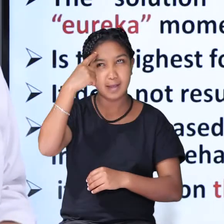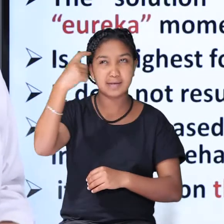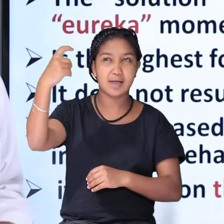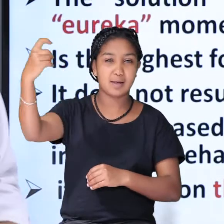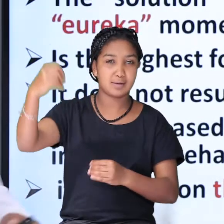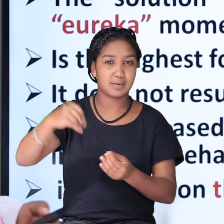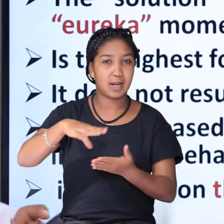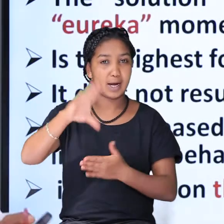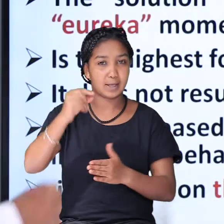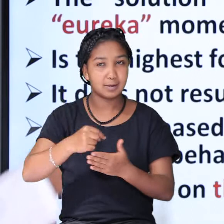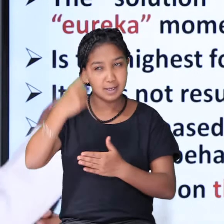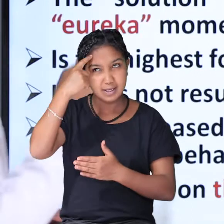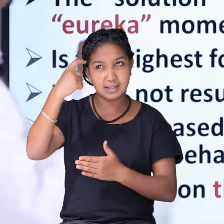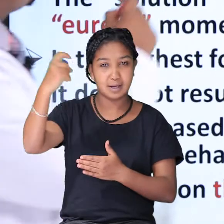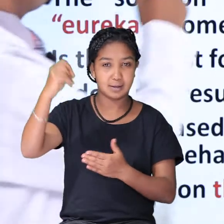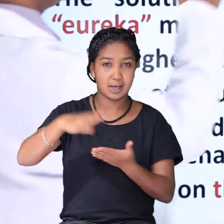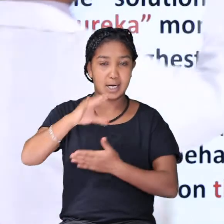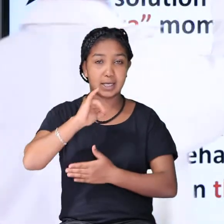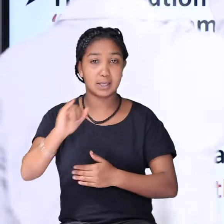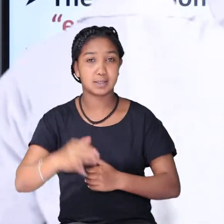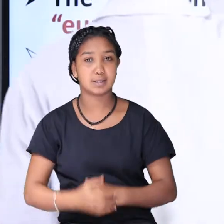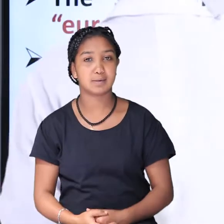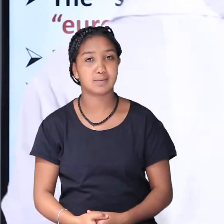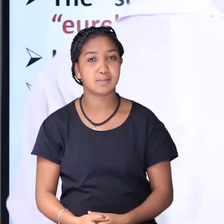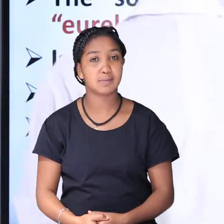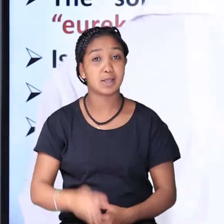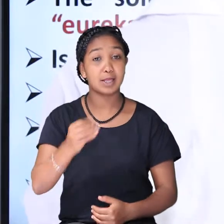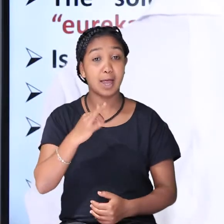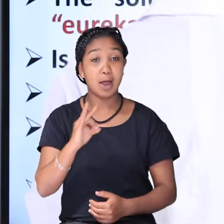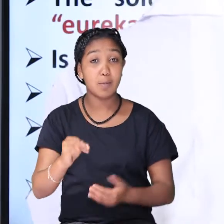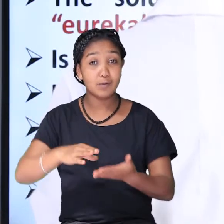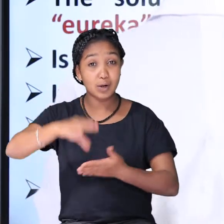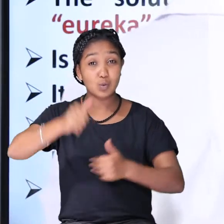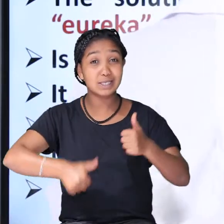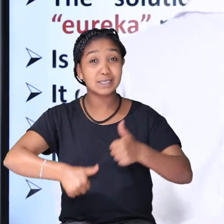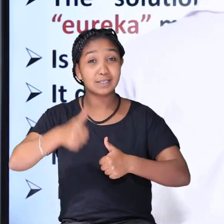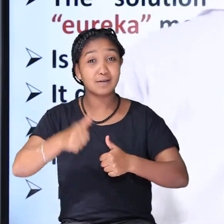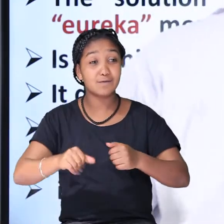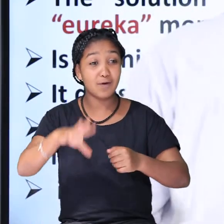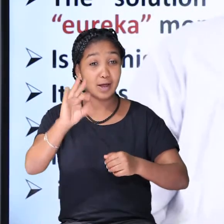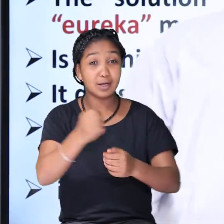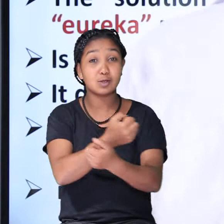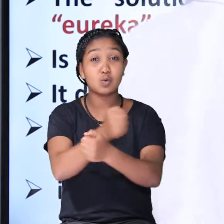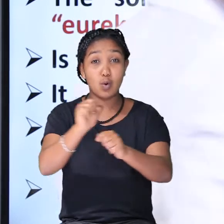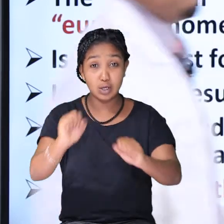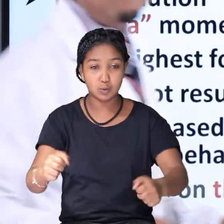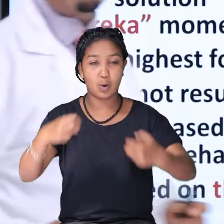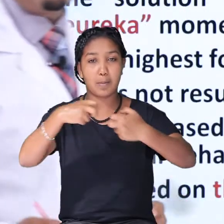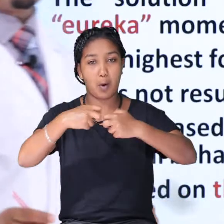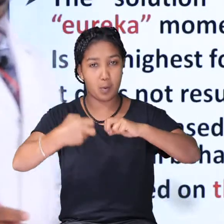learning. Insight learning is a type of learning which is finding a solution to a problem.